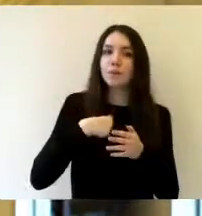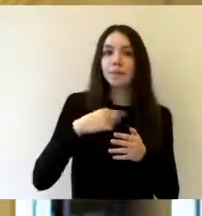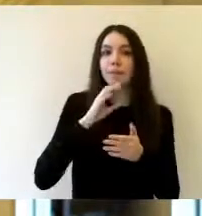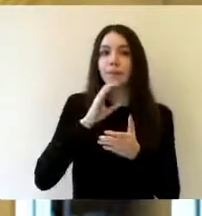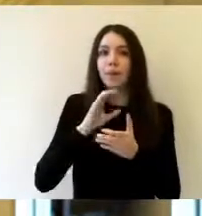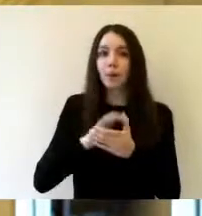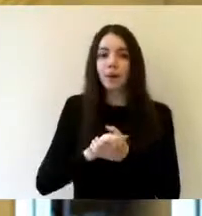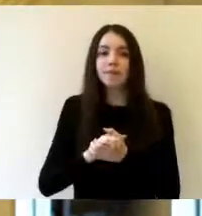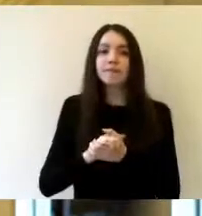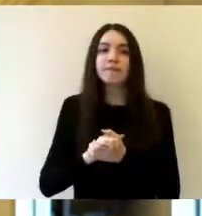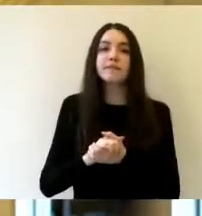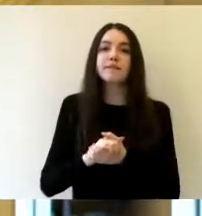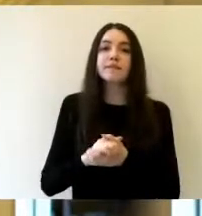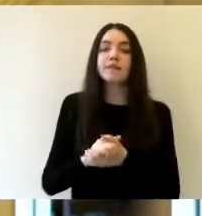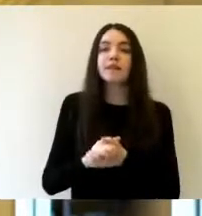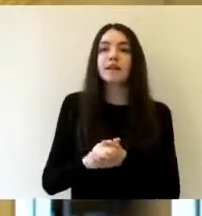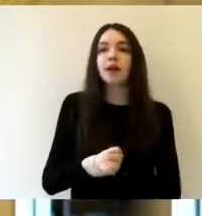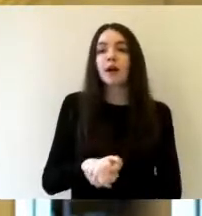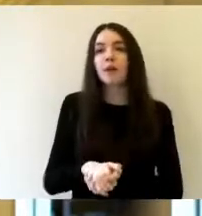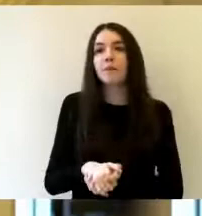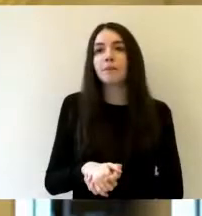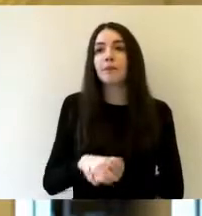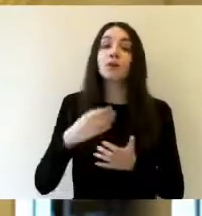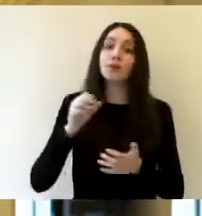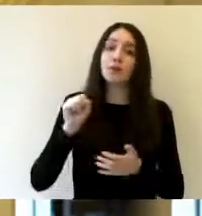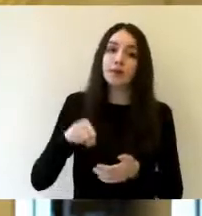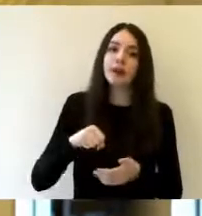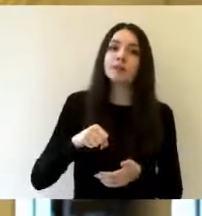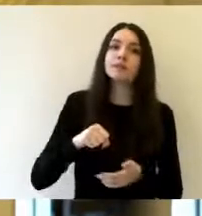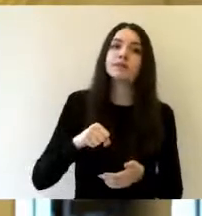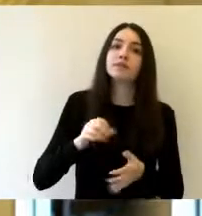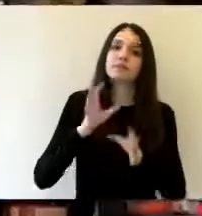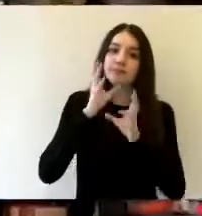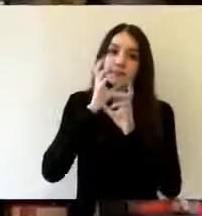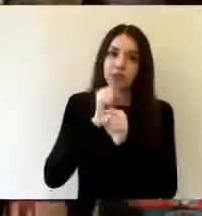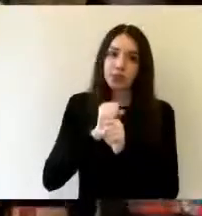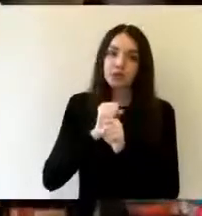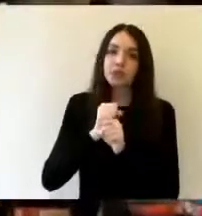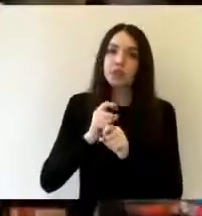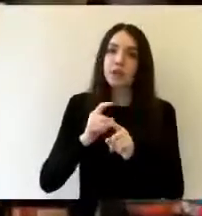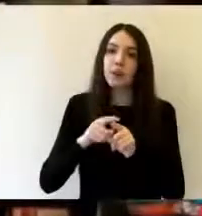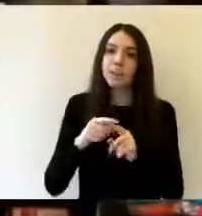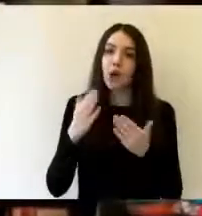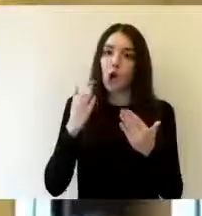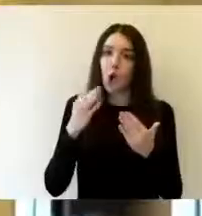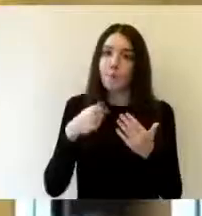they are, but we're still hoping for engineers and doctors.